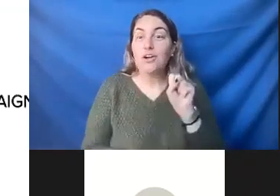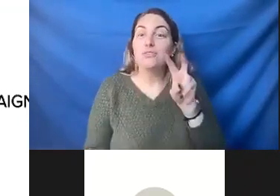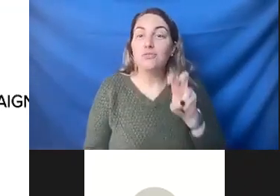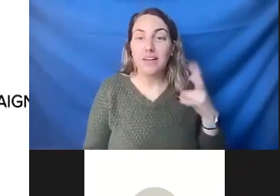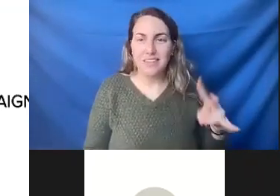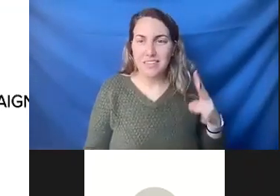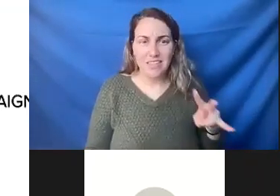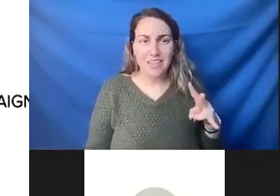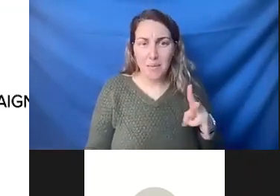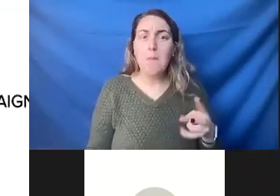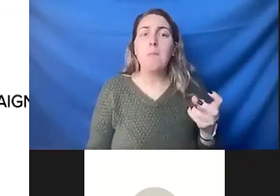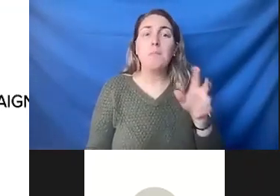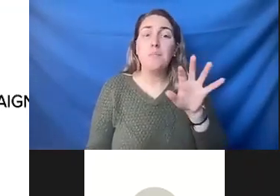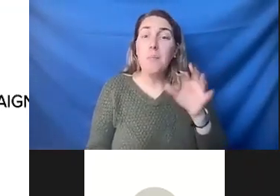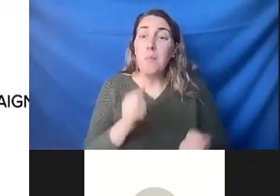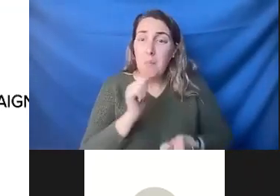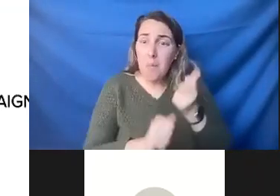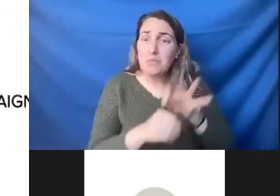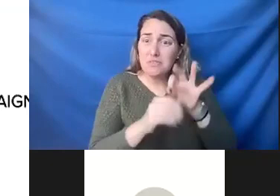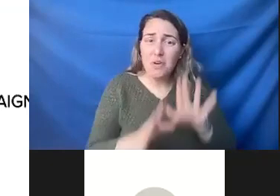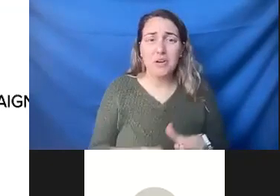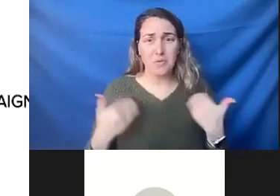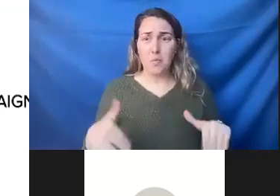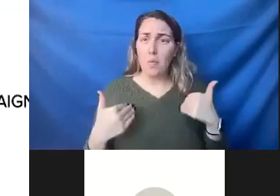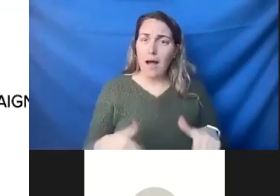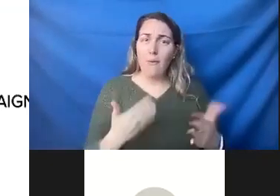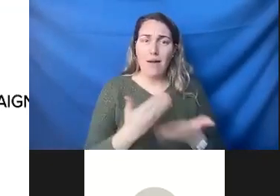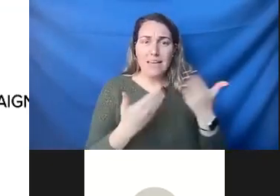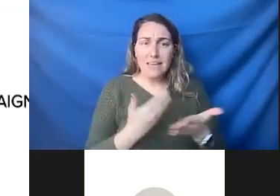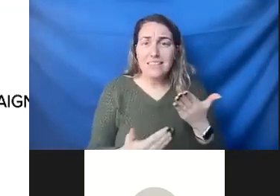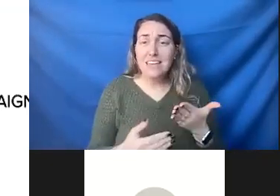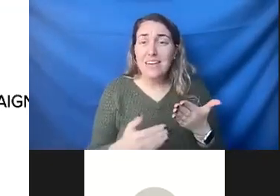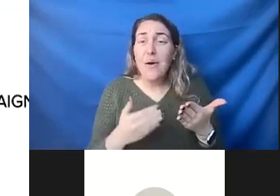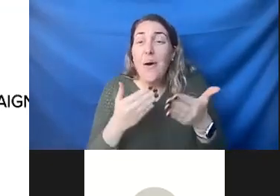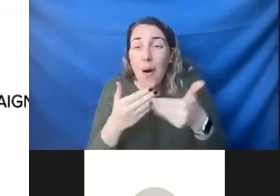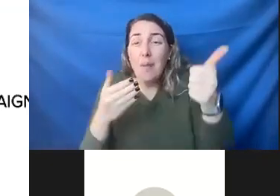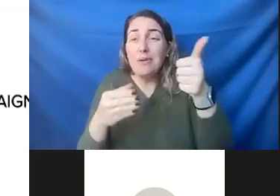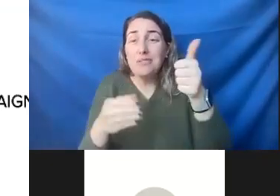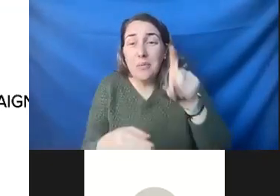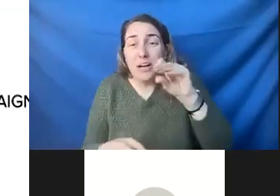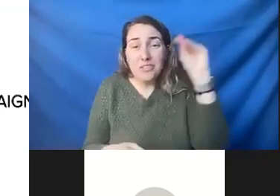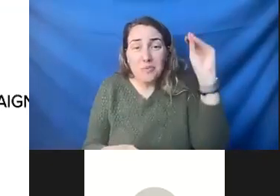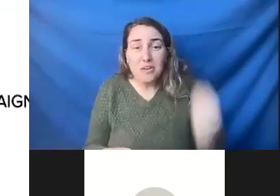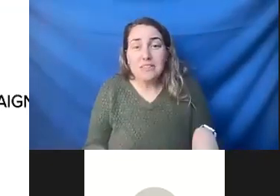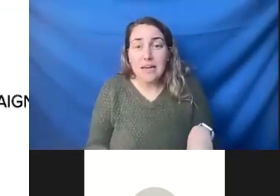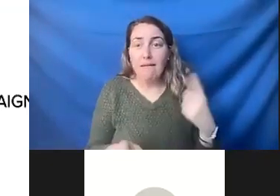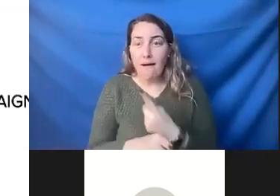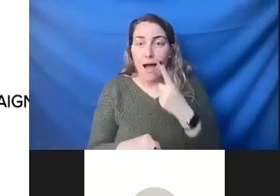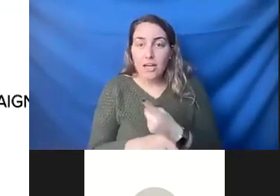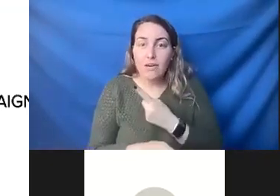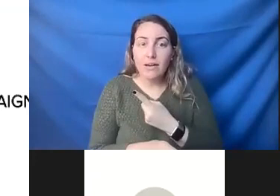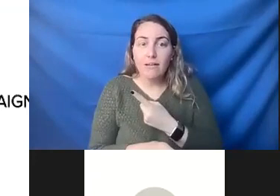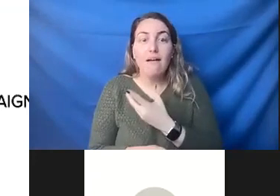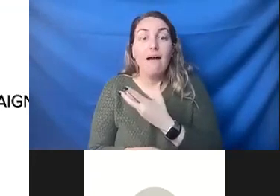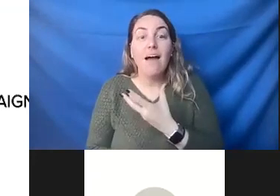use. Almost 100% of the ballots cast were cast validly, and 3/4 of voters ranked multiple choices for mayor,